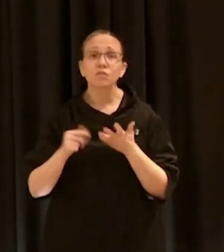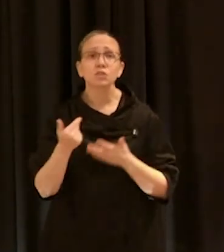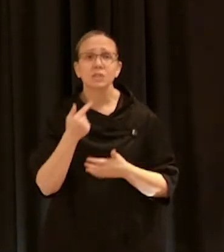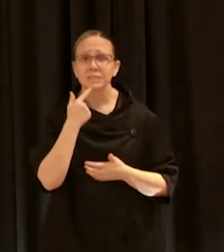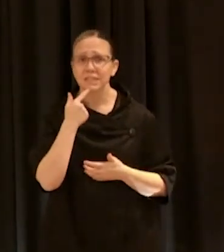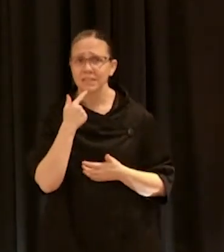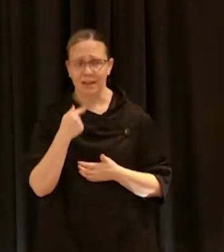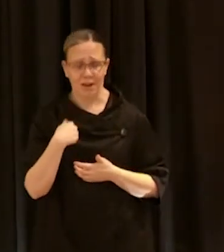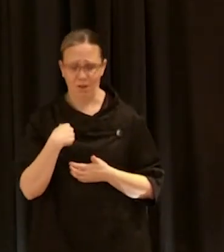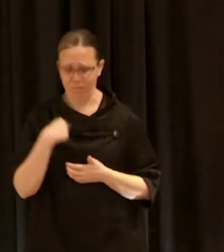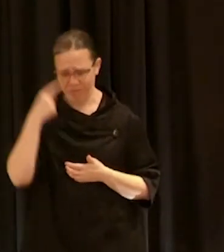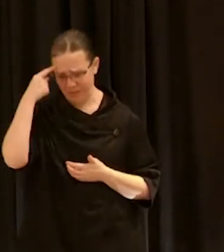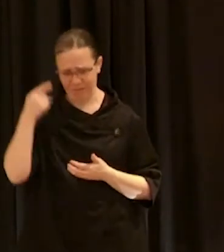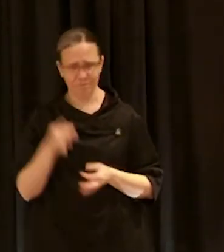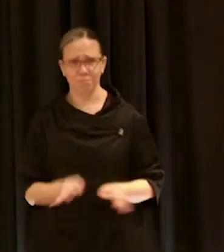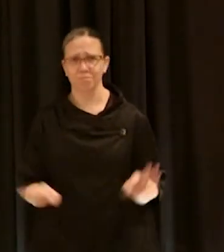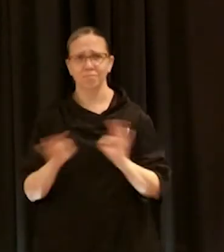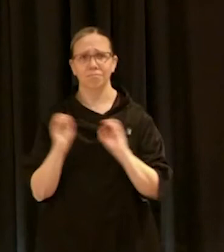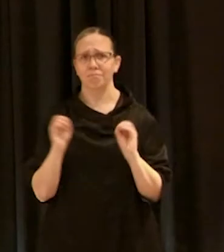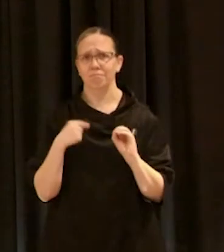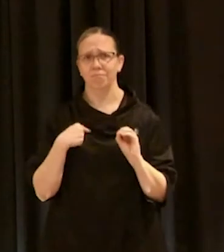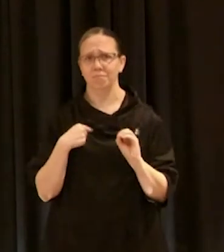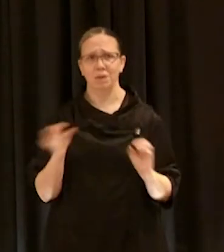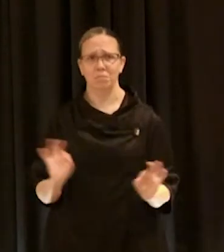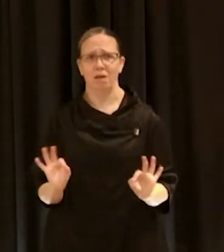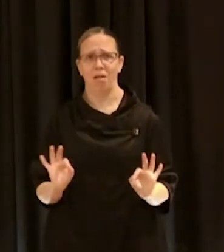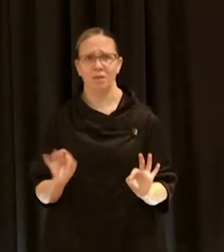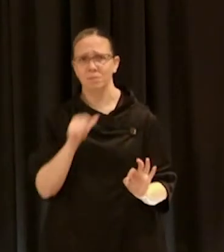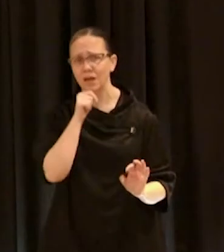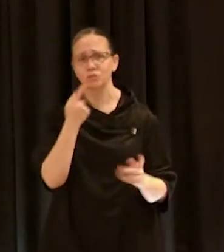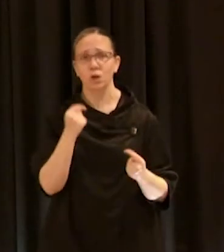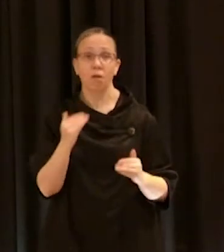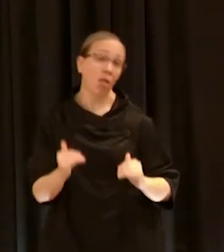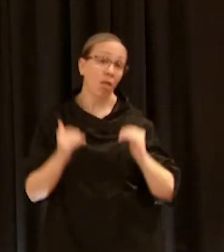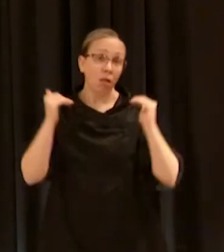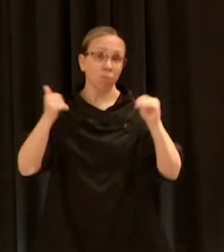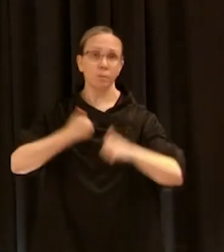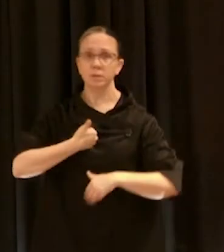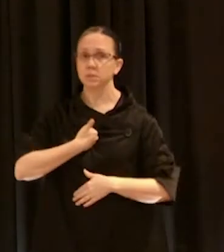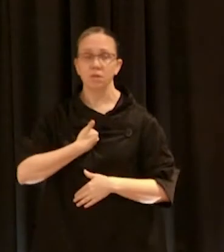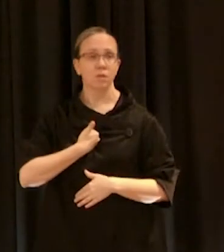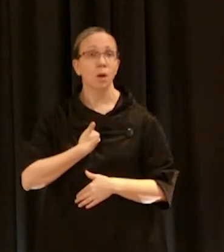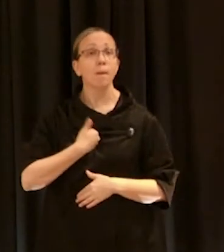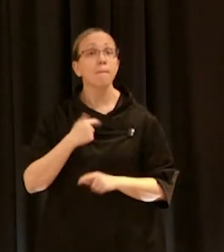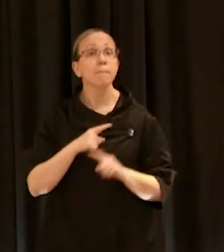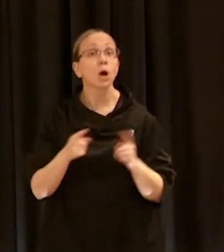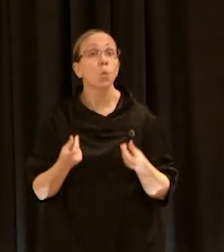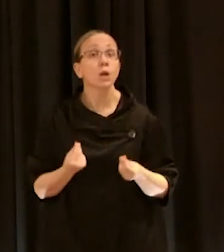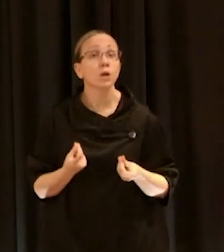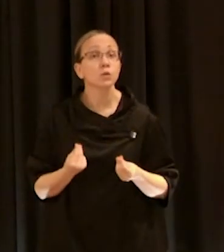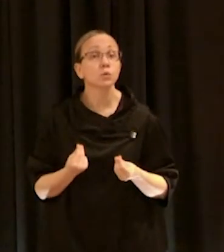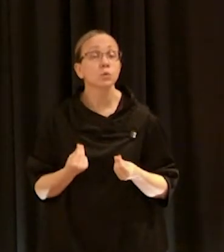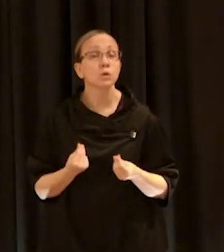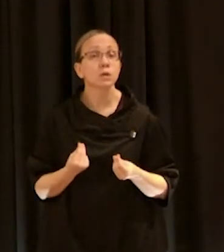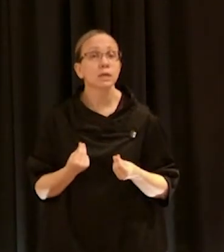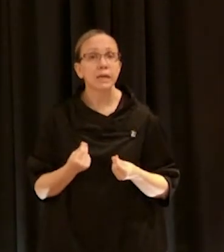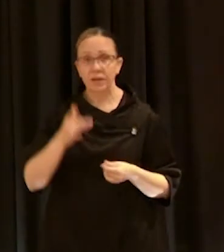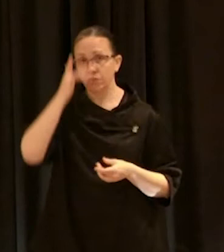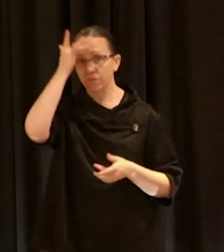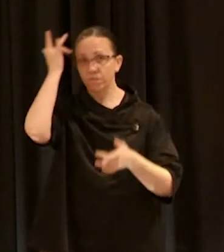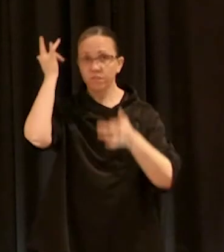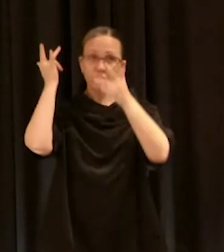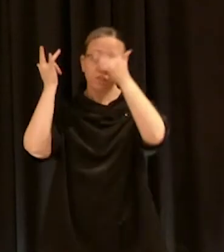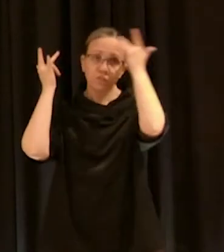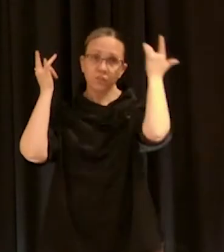I don't count myself. I'm nobody. I'm not trying to elevate myself is what he's saying. But this one thing I do,